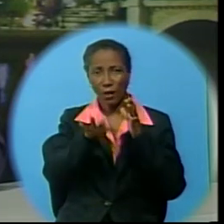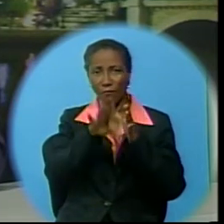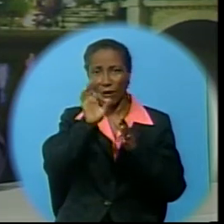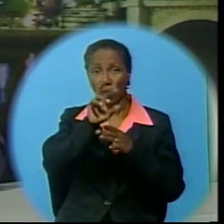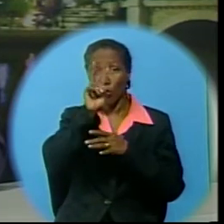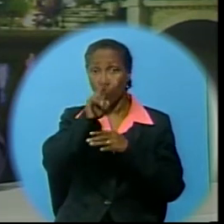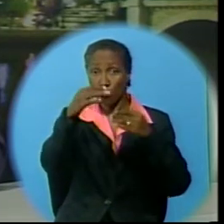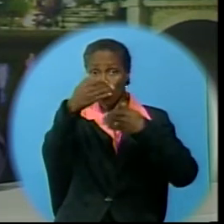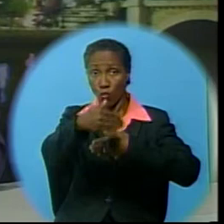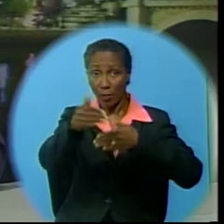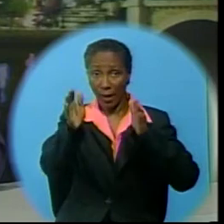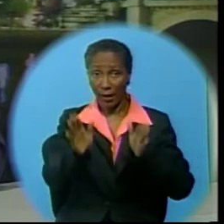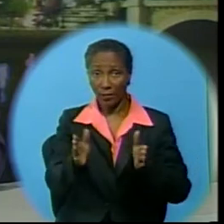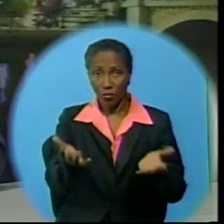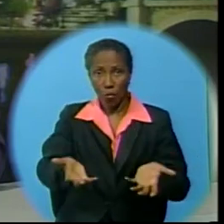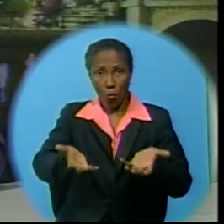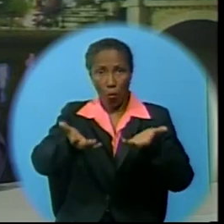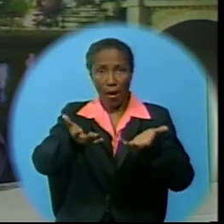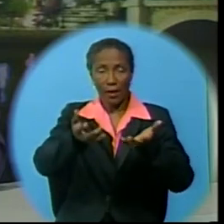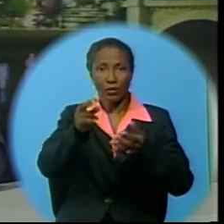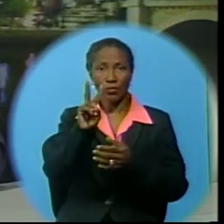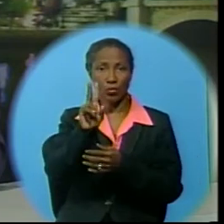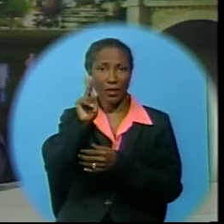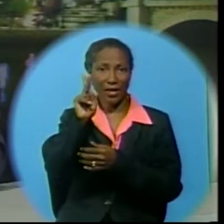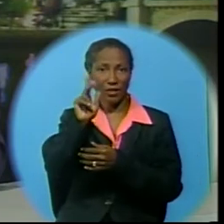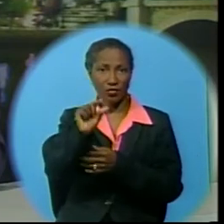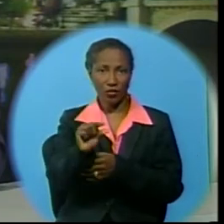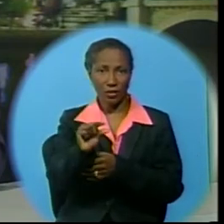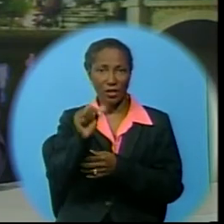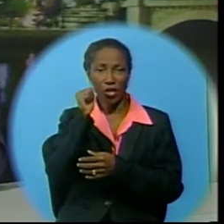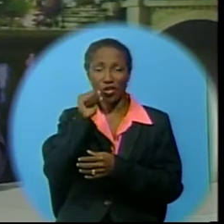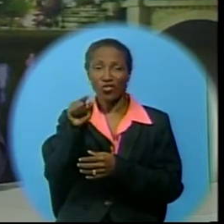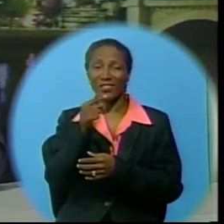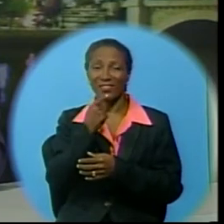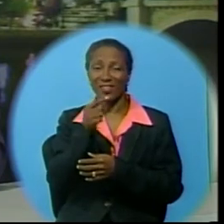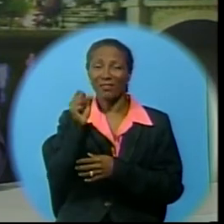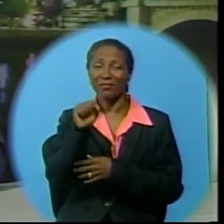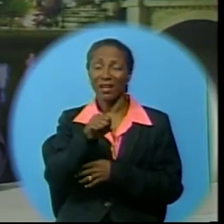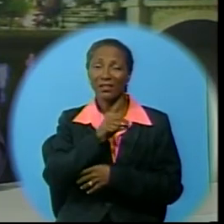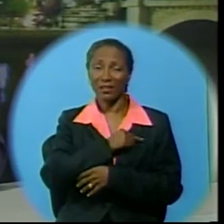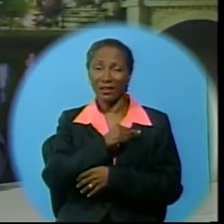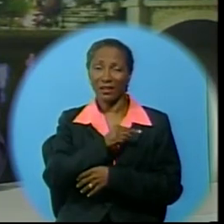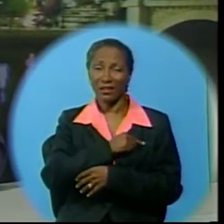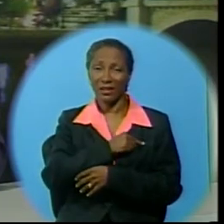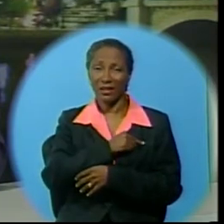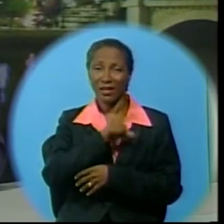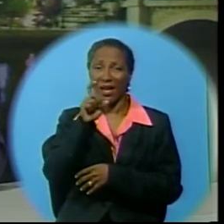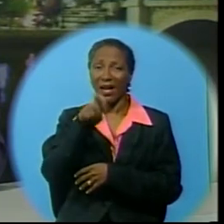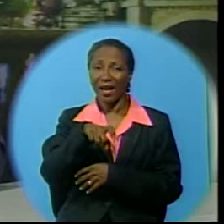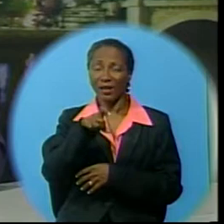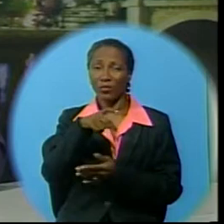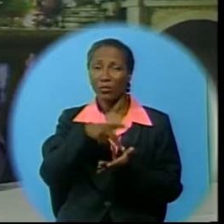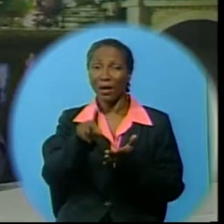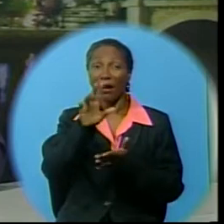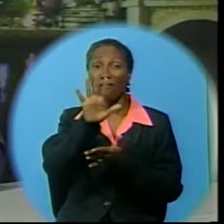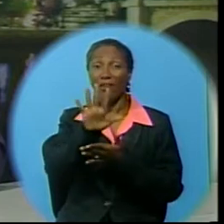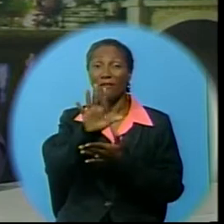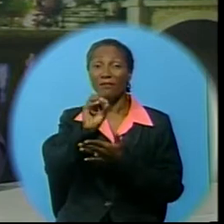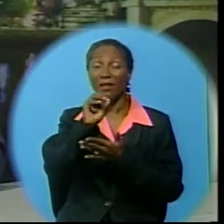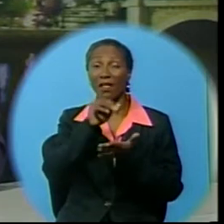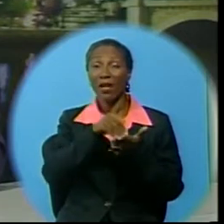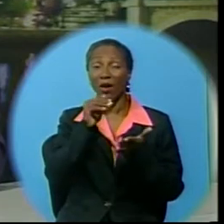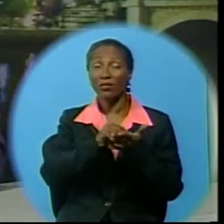drug weighing 2 kilograms. She pleaded guilty to the charges and was fined $50,000 forthwith or 2 years in